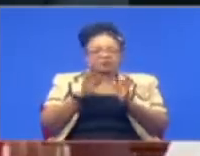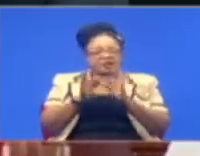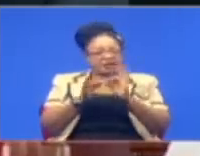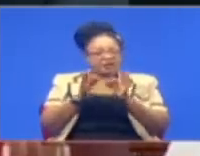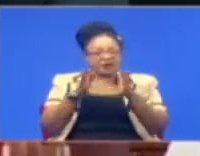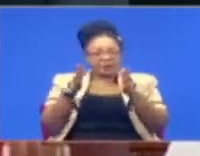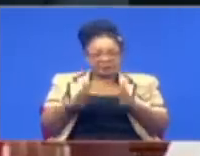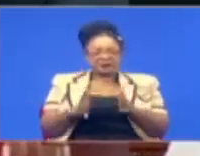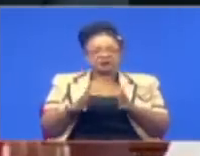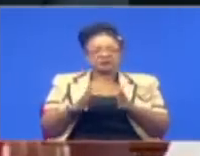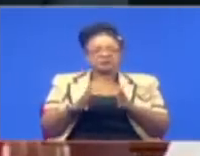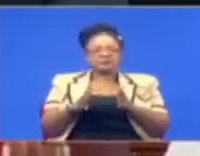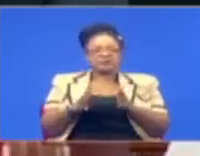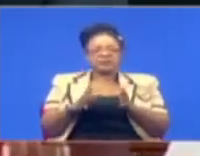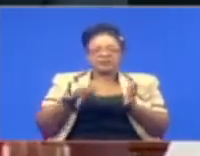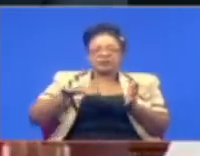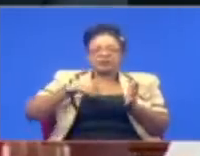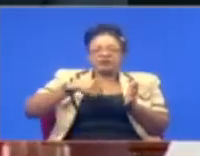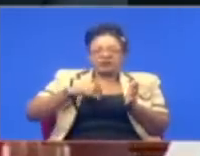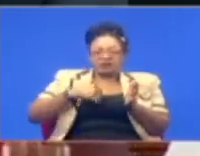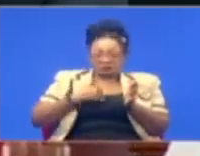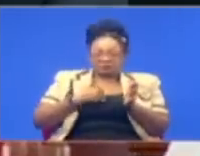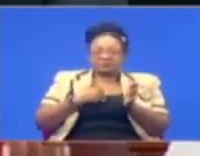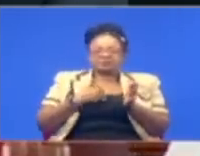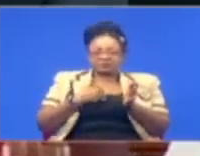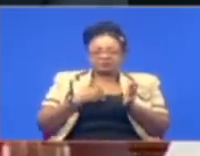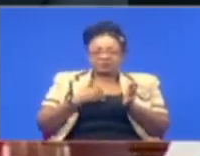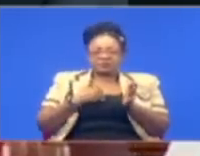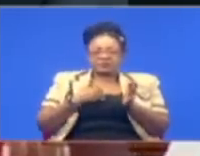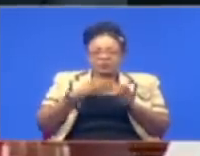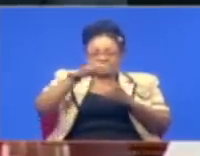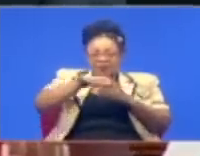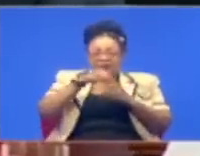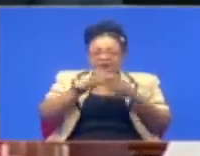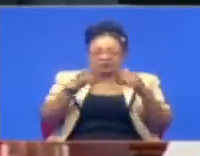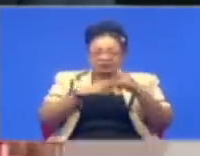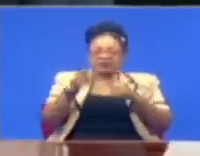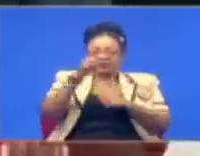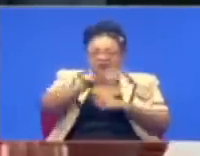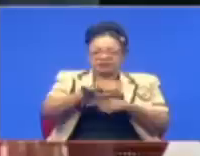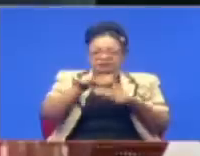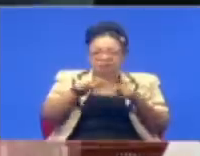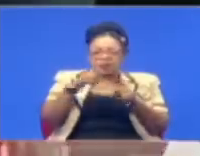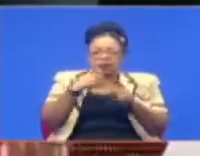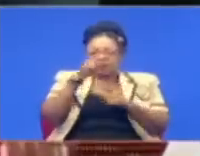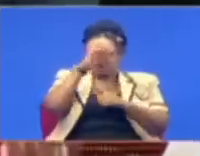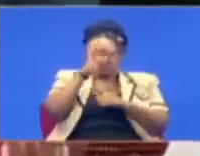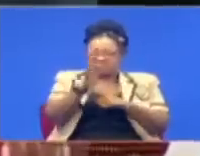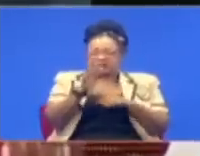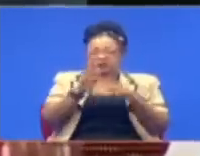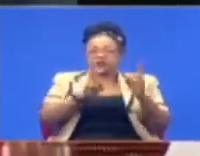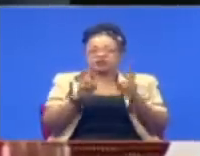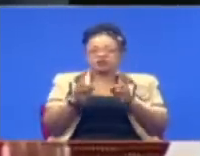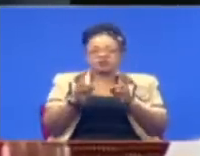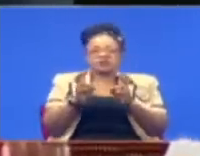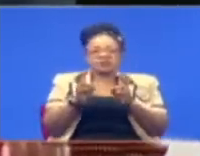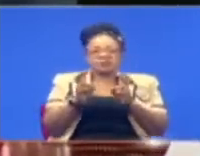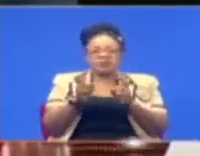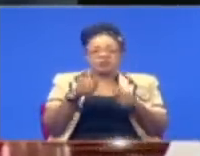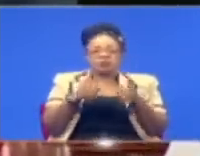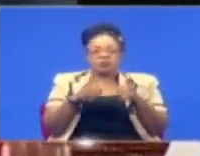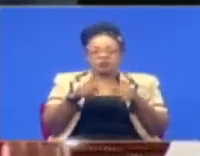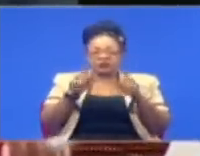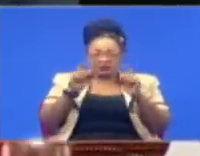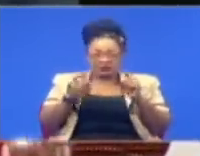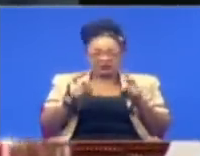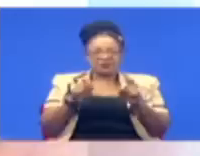somebody feels he has filed the petition within the 7 days, but there are critical issues which needs to